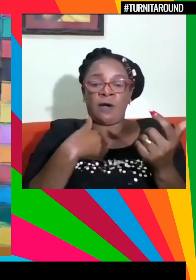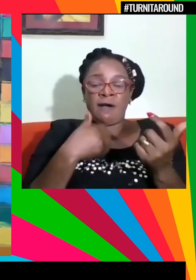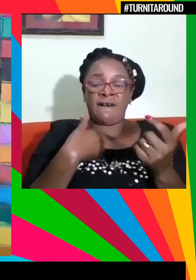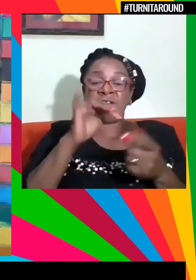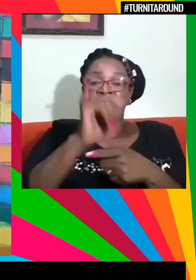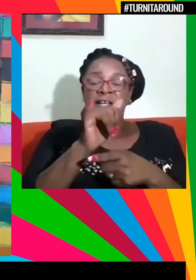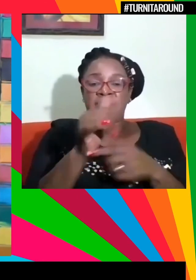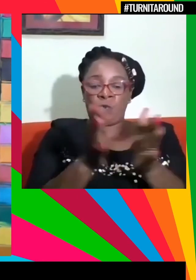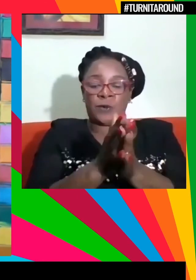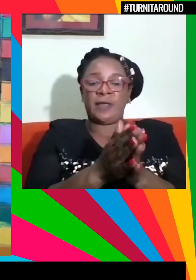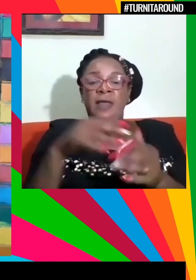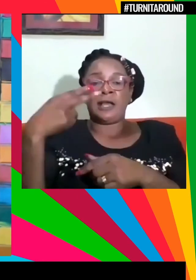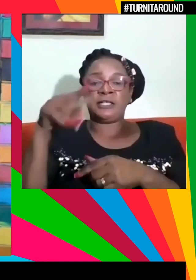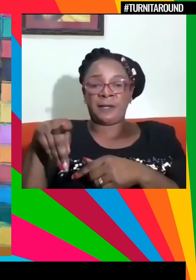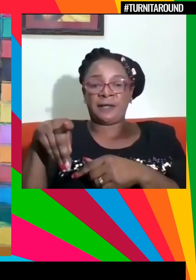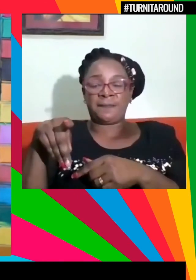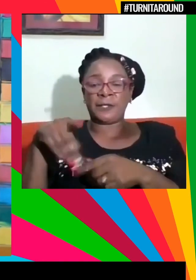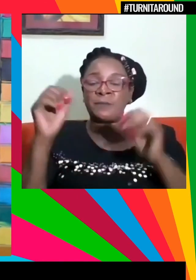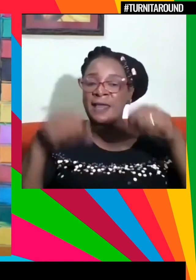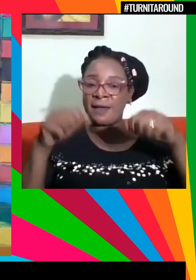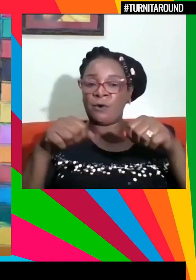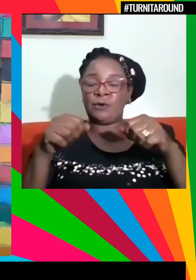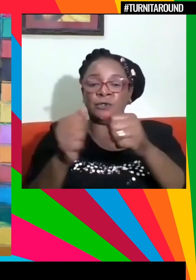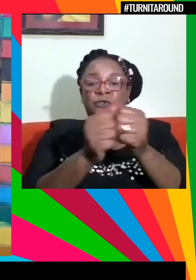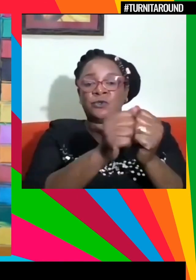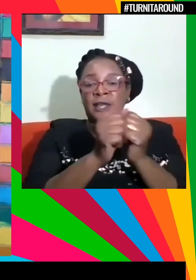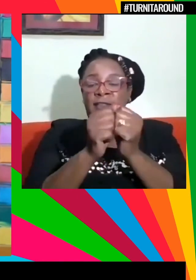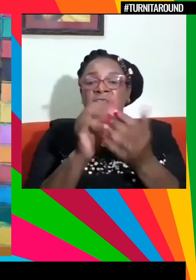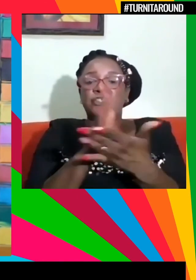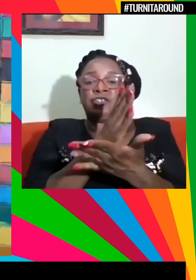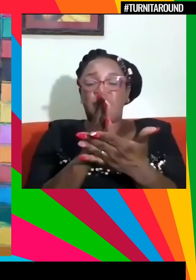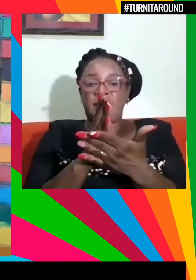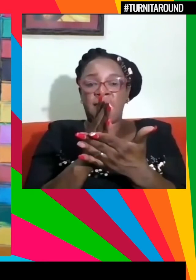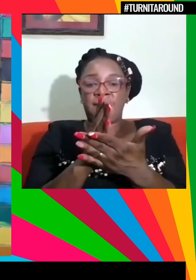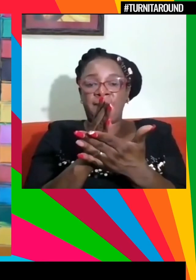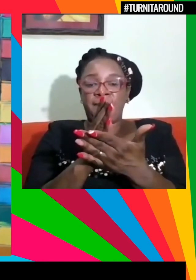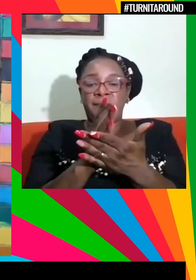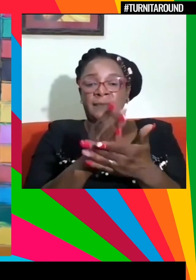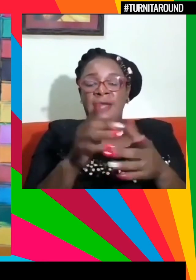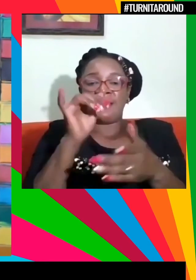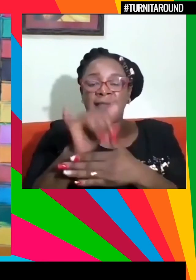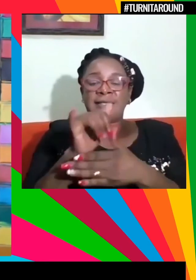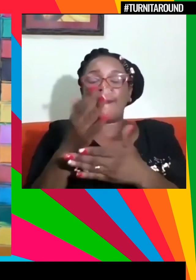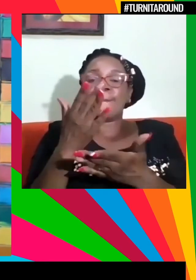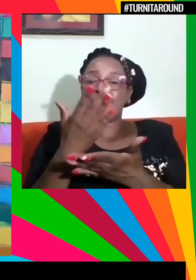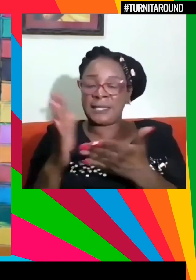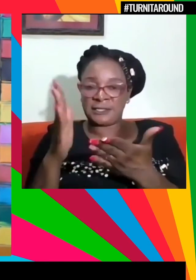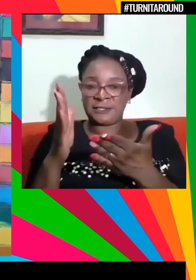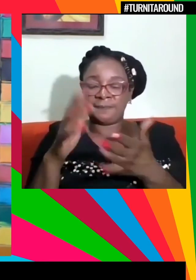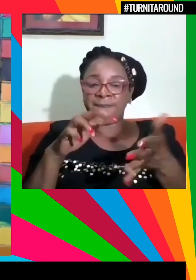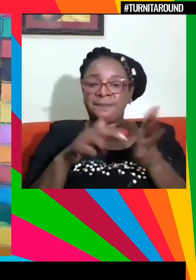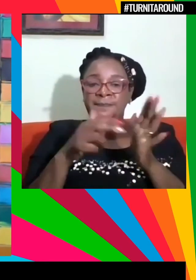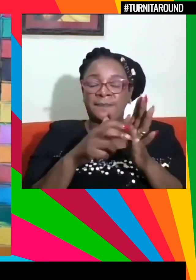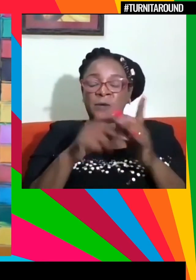HP to be able to together, you know, share our learnings and best practices and move the needle